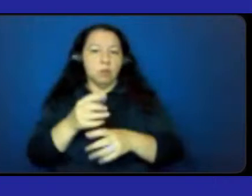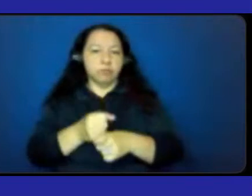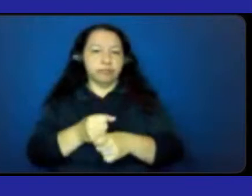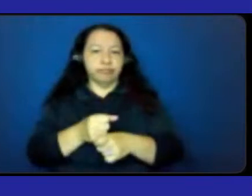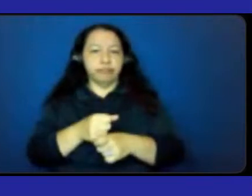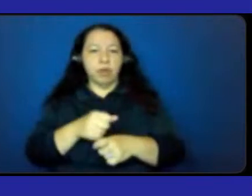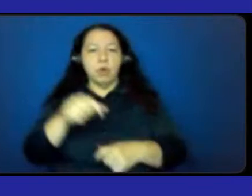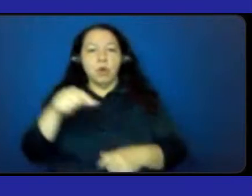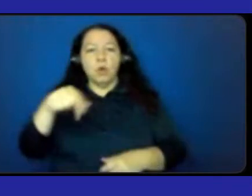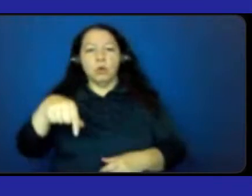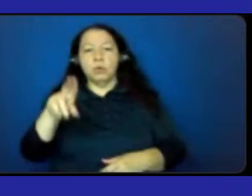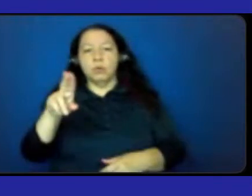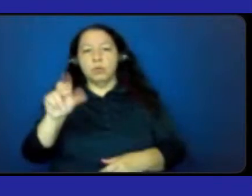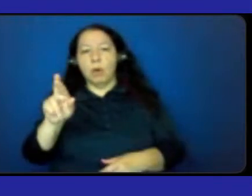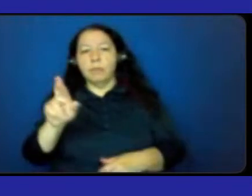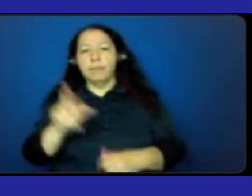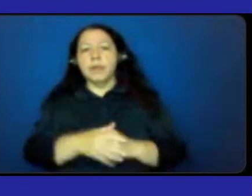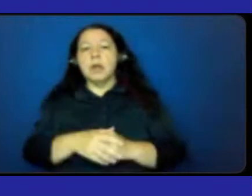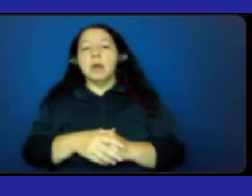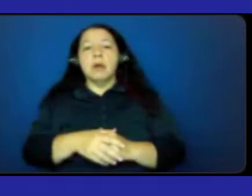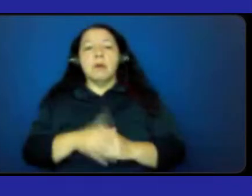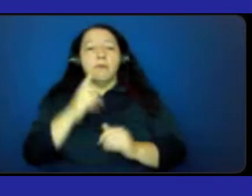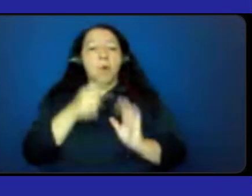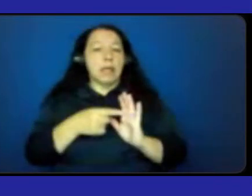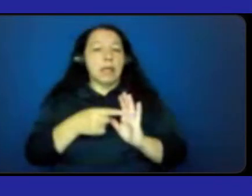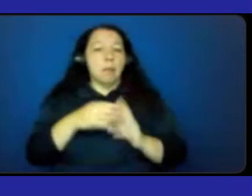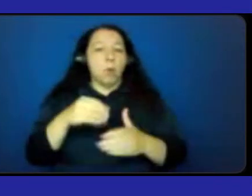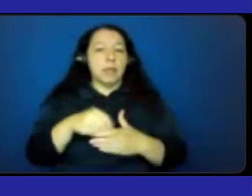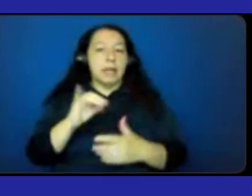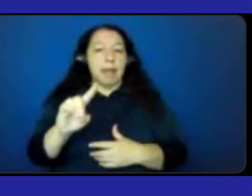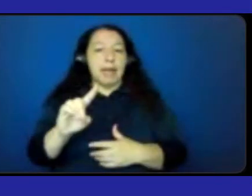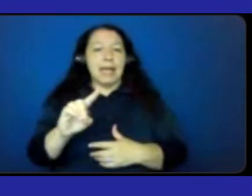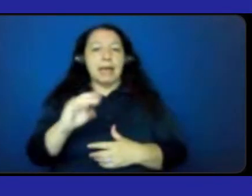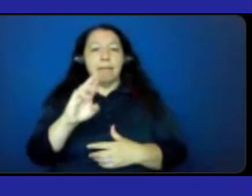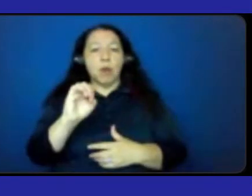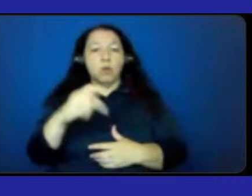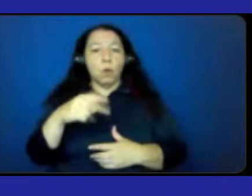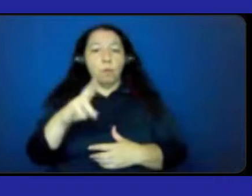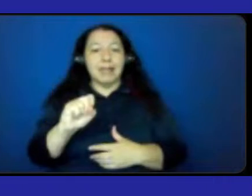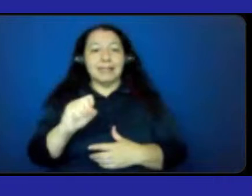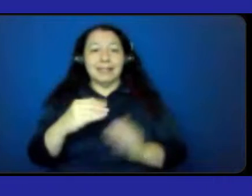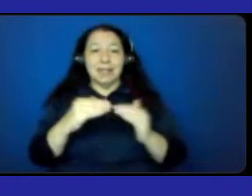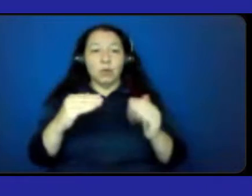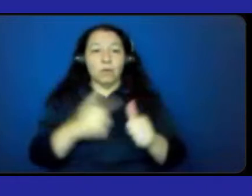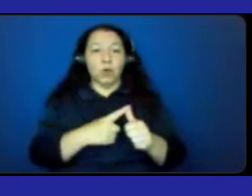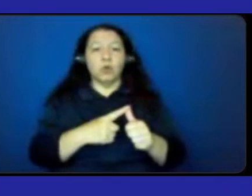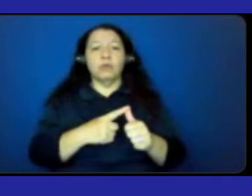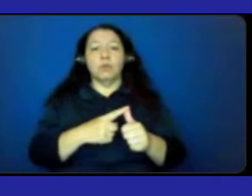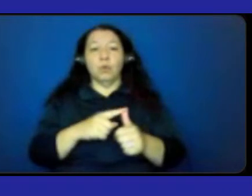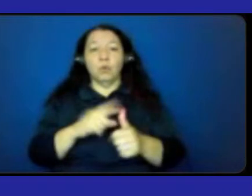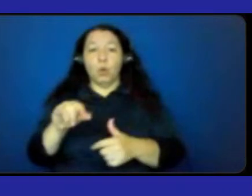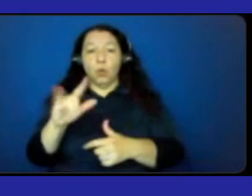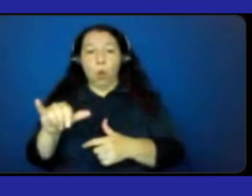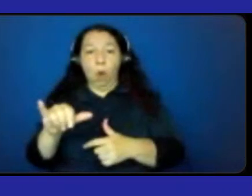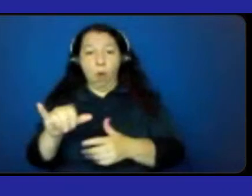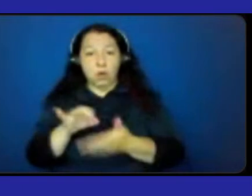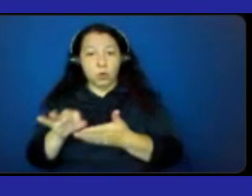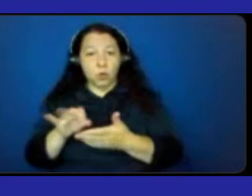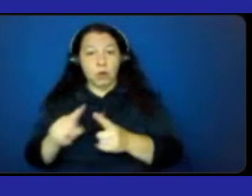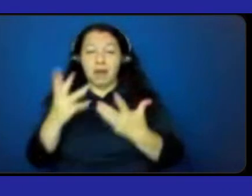For example, in Medicaid, Metro Plus was equal first in terms of the quality scores. Unfortunately, in terms of